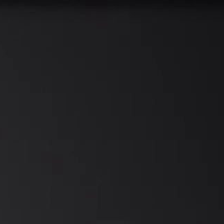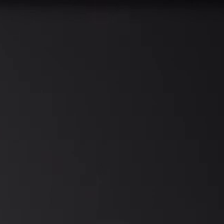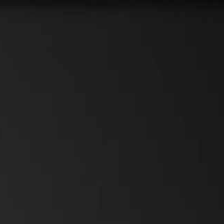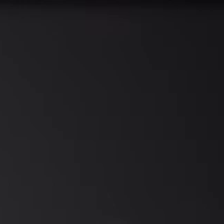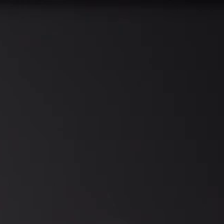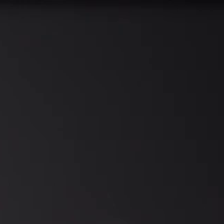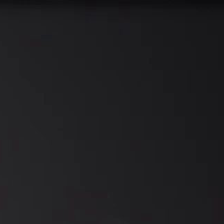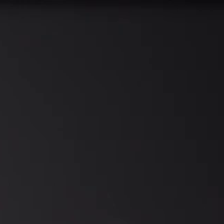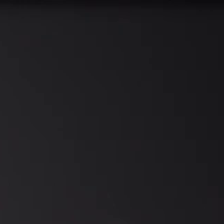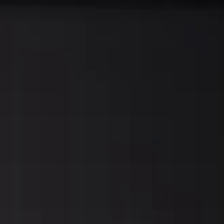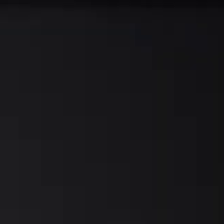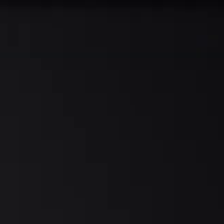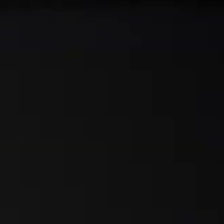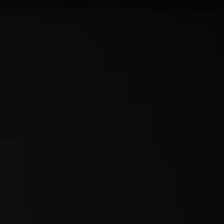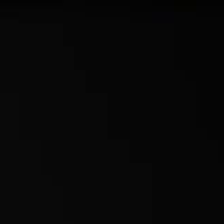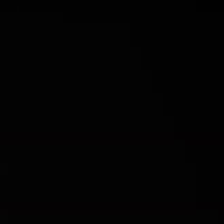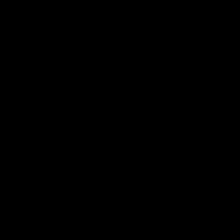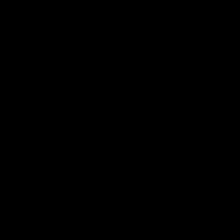cupertino.org/coronavirus.